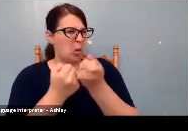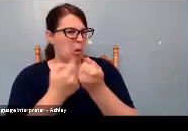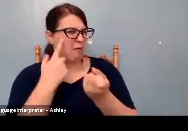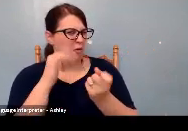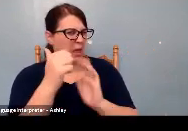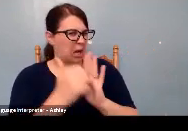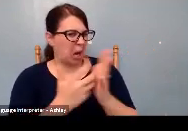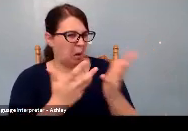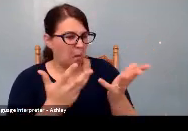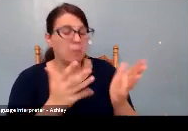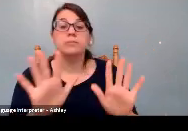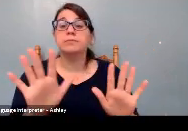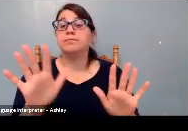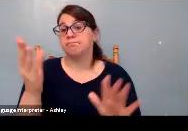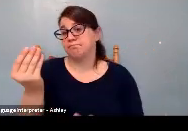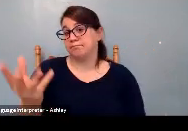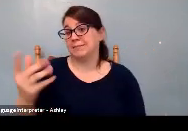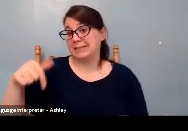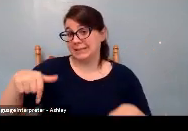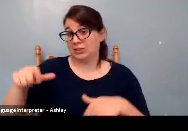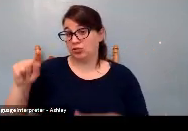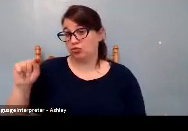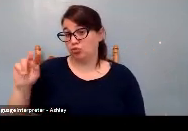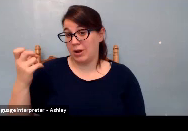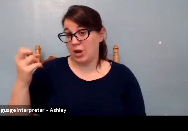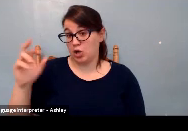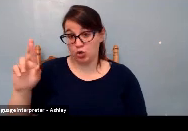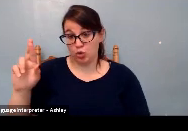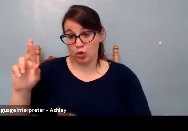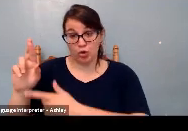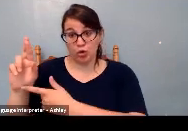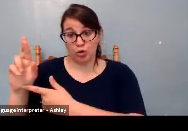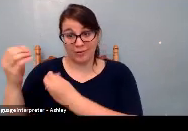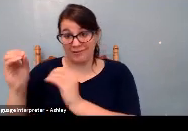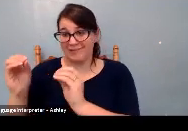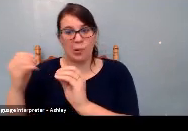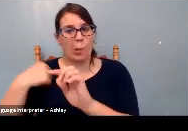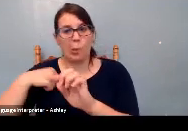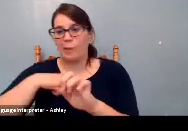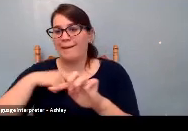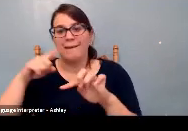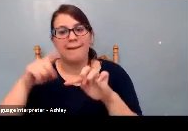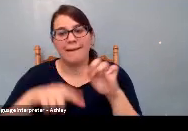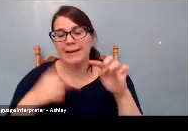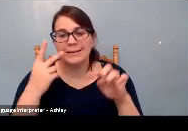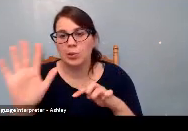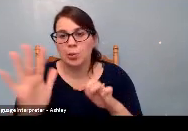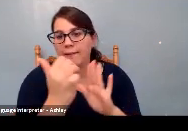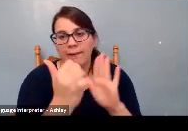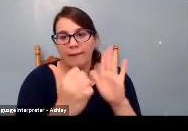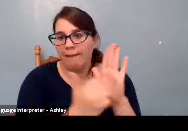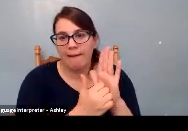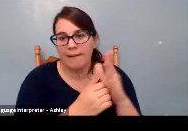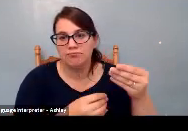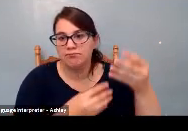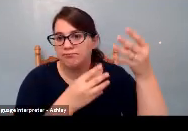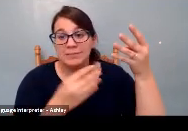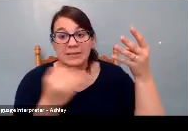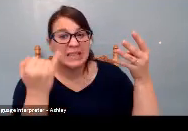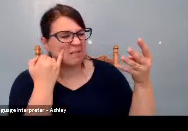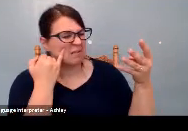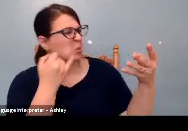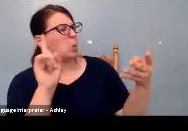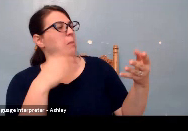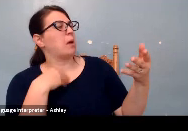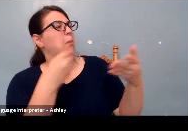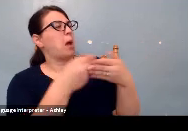here at the Treasurer's Office, we do not have access to any of the accounts. So we're not able to answer account-related